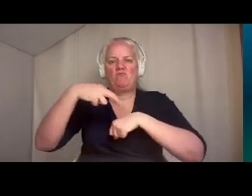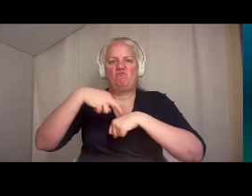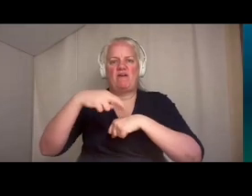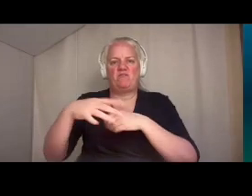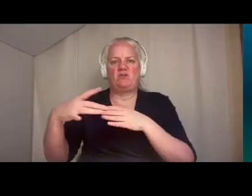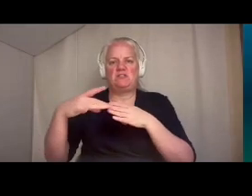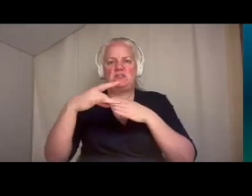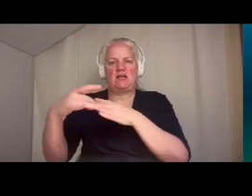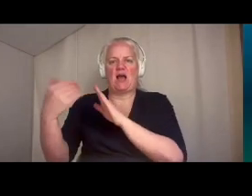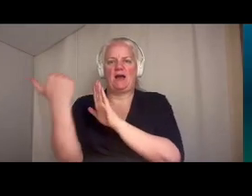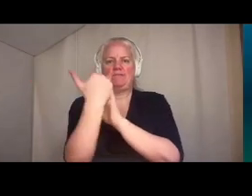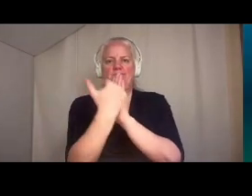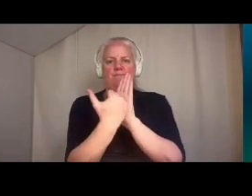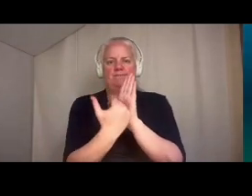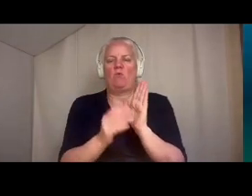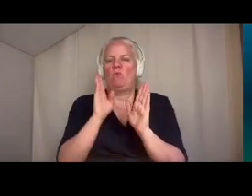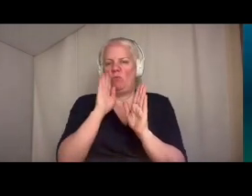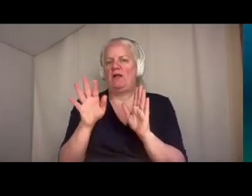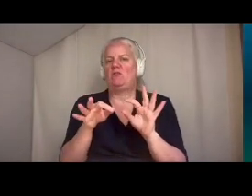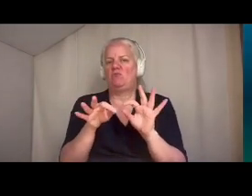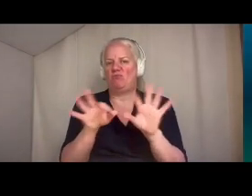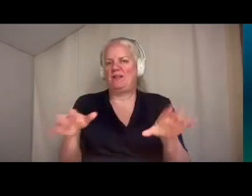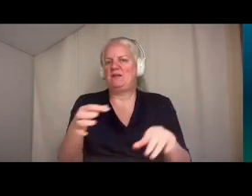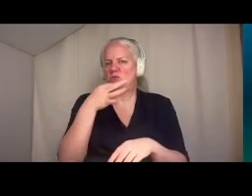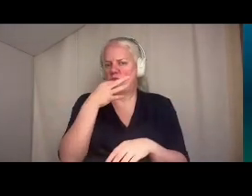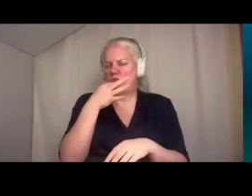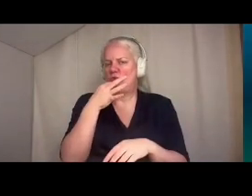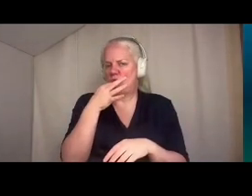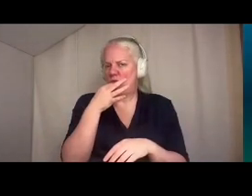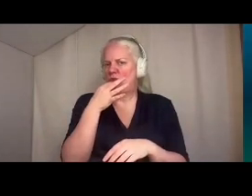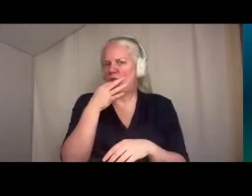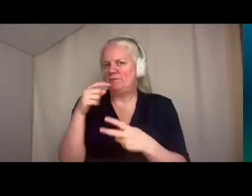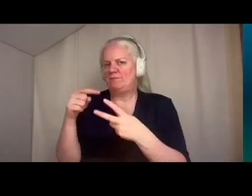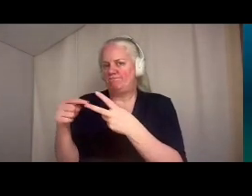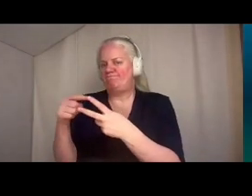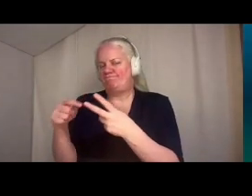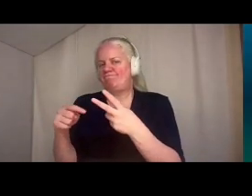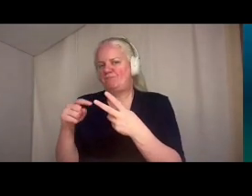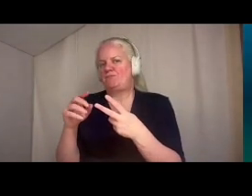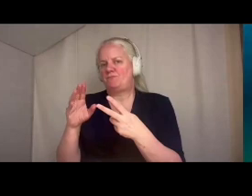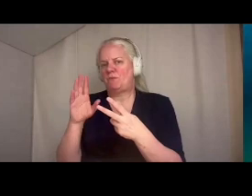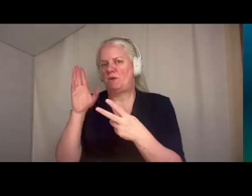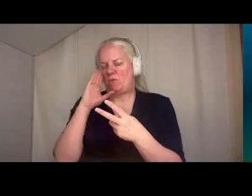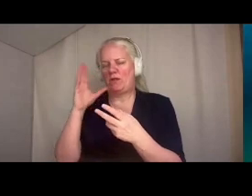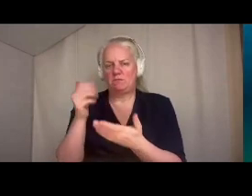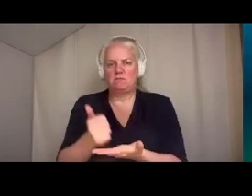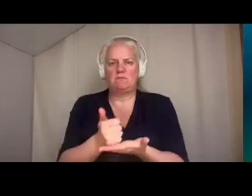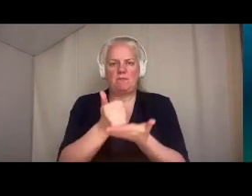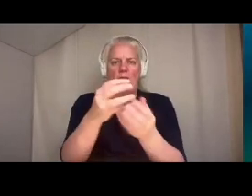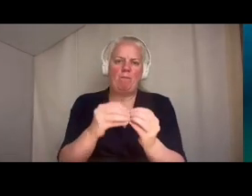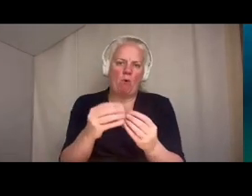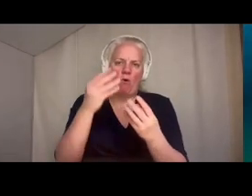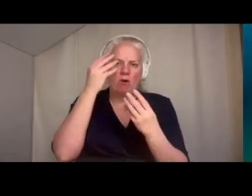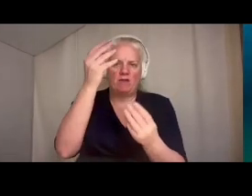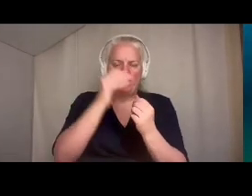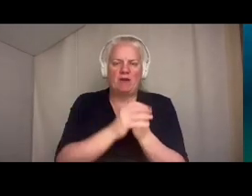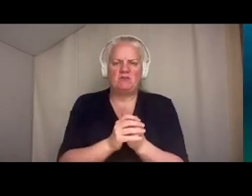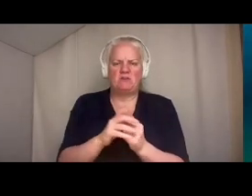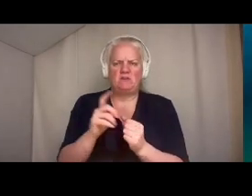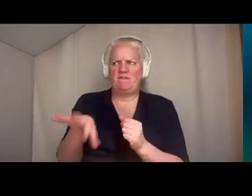also release. So both of those will be supplemental materials to this webinar recording. You can find